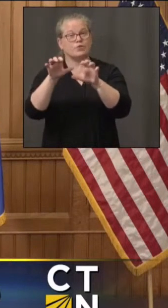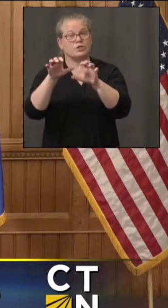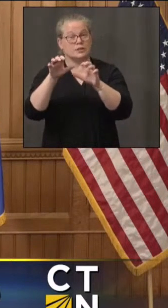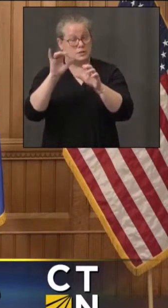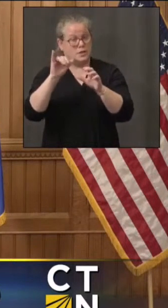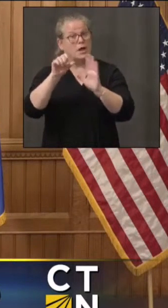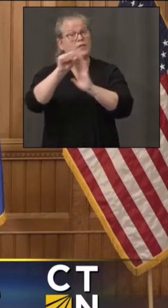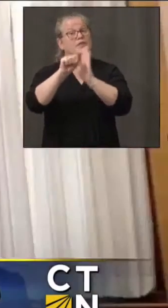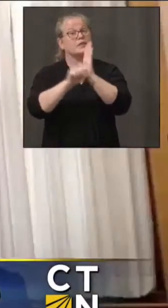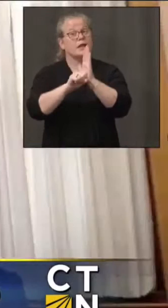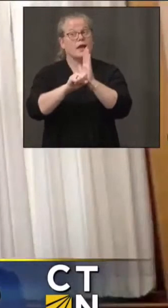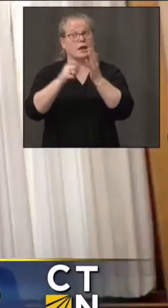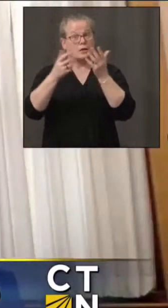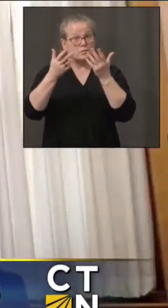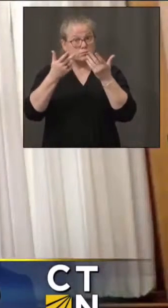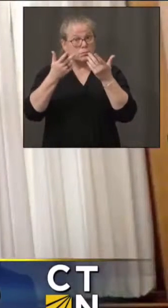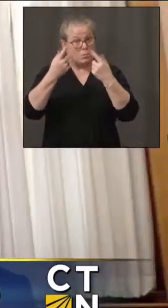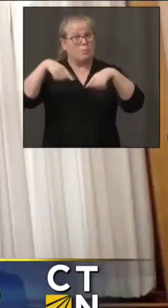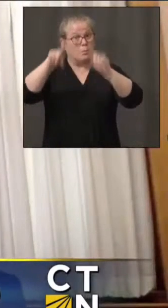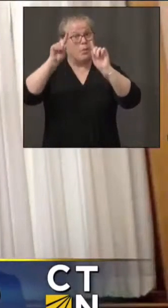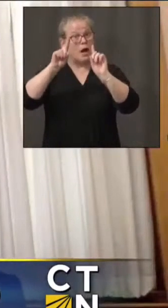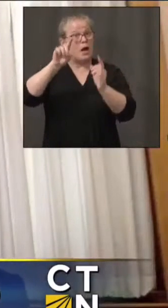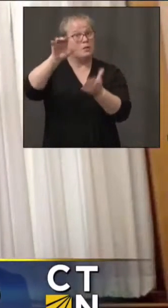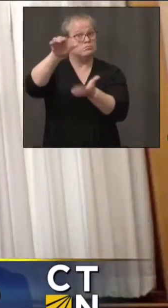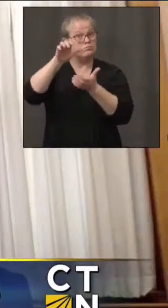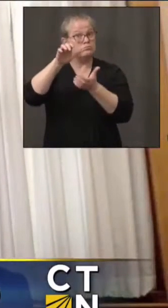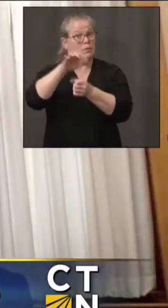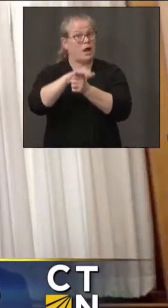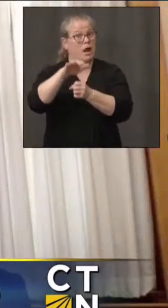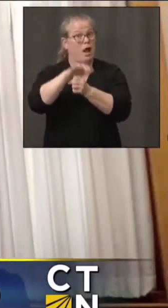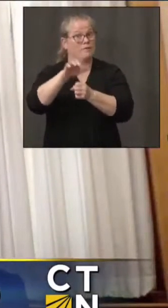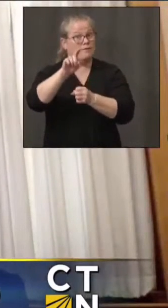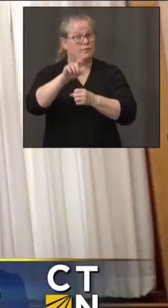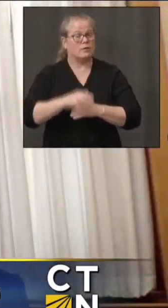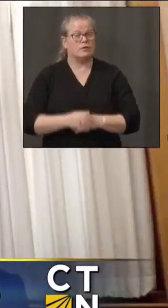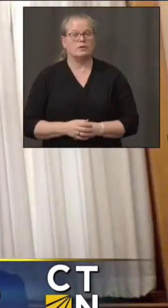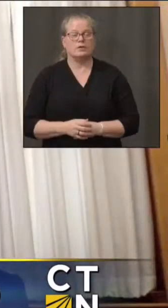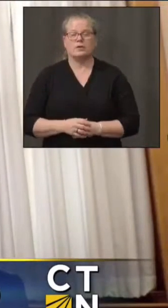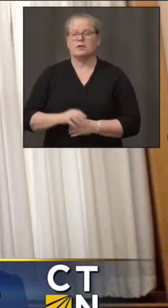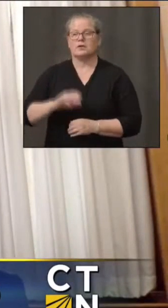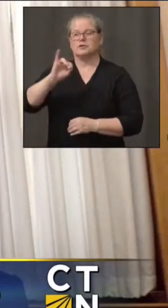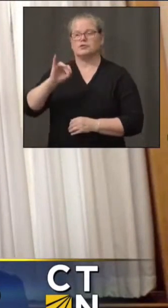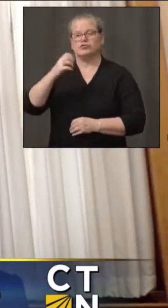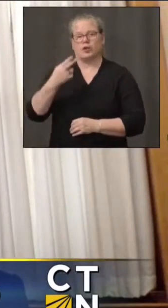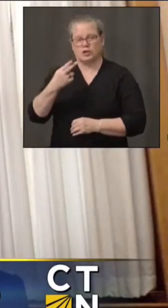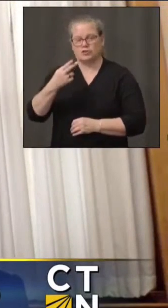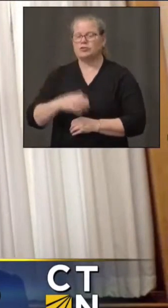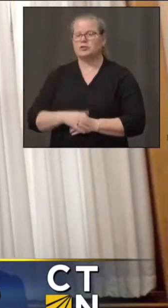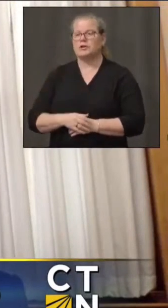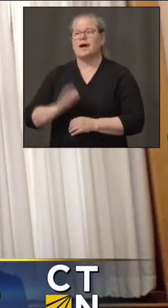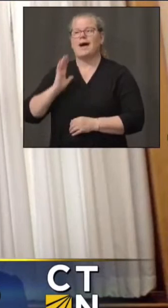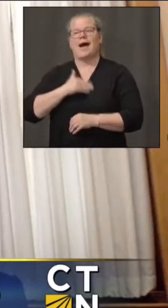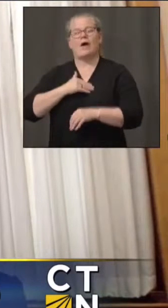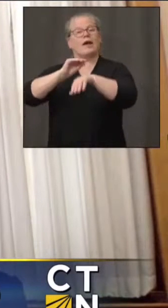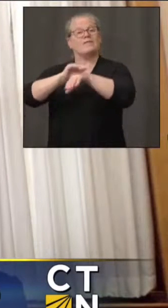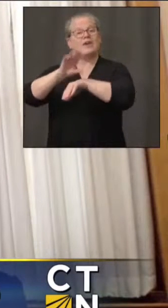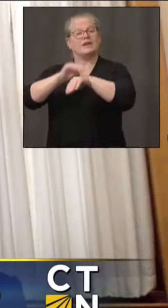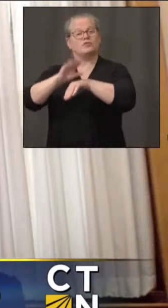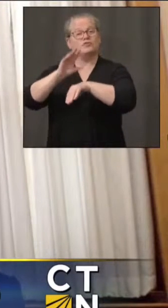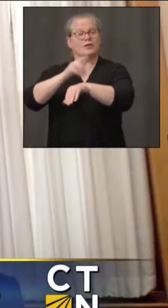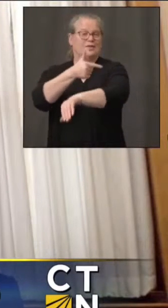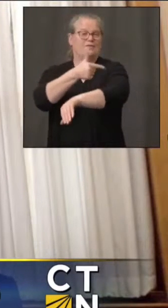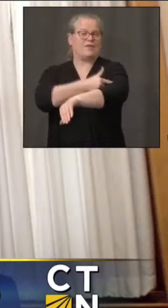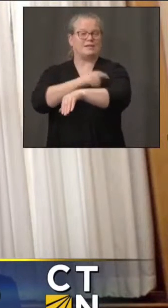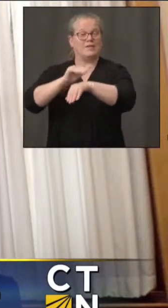So that's one of the topics that our vaccine advisory group is looking at. We announced a full membership